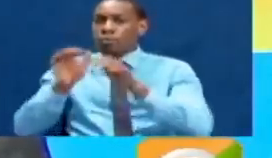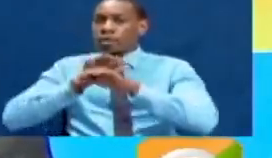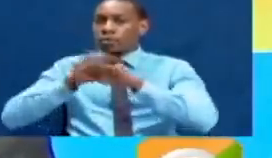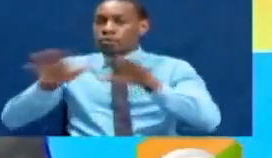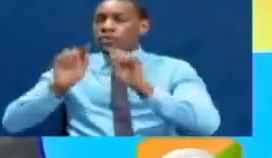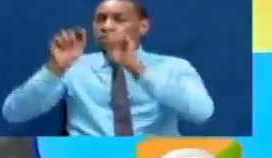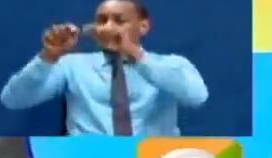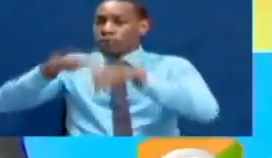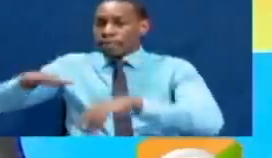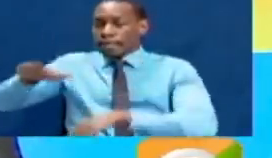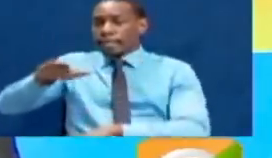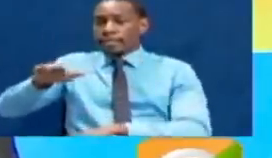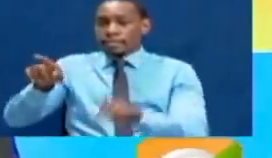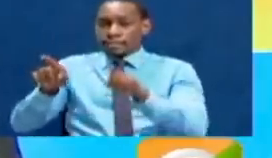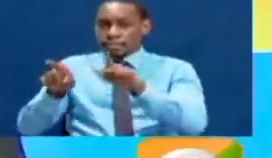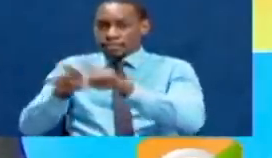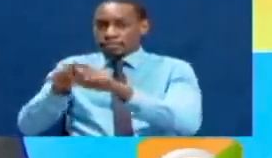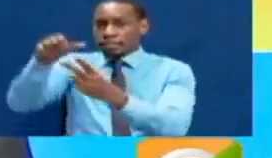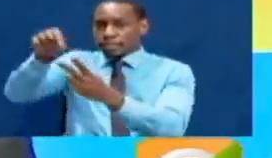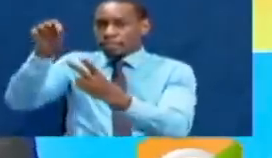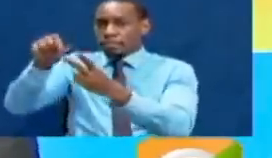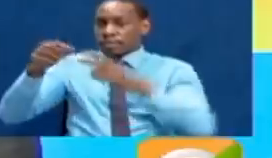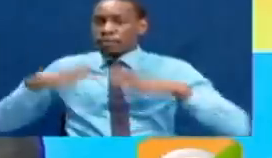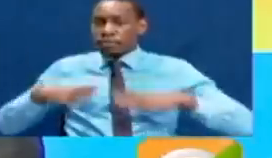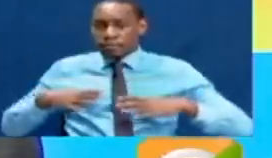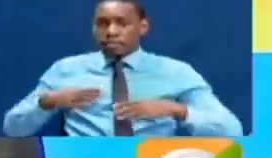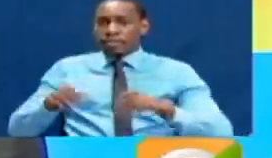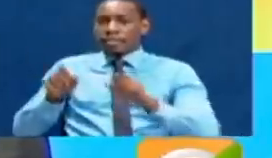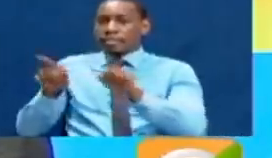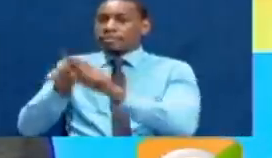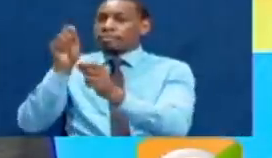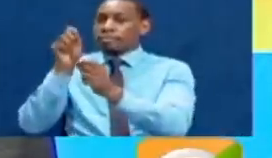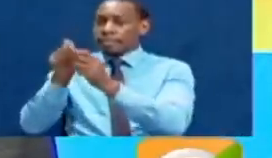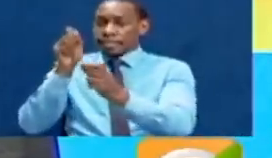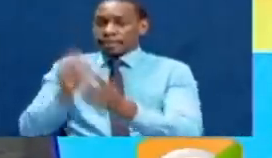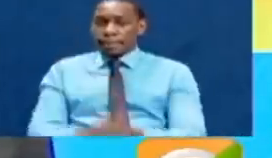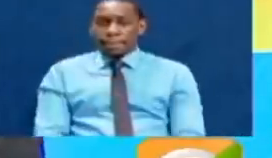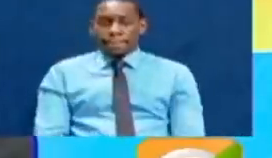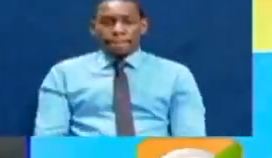we go in there and then sample people and do the testing.